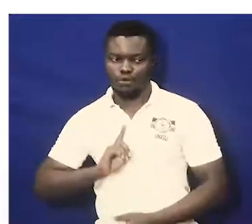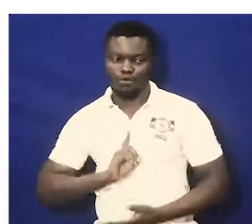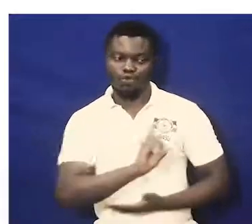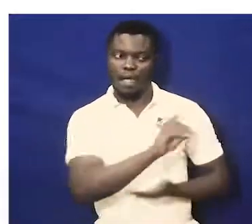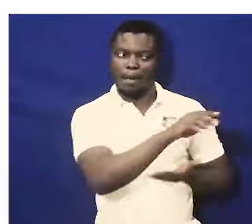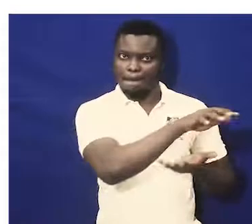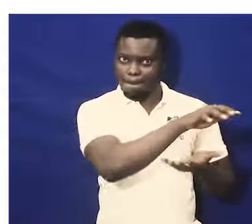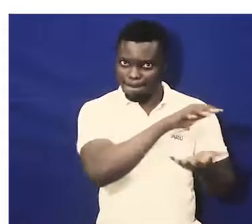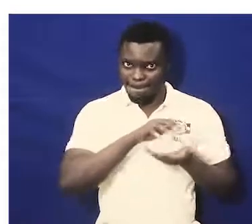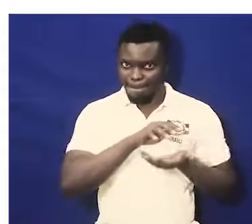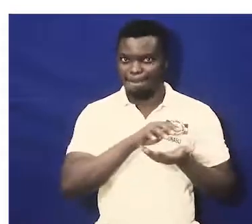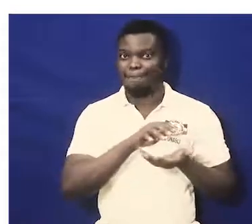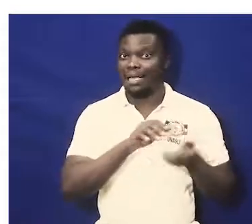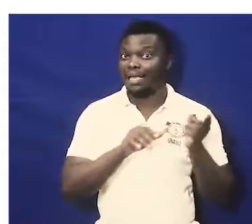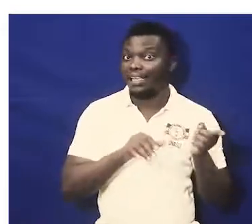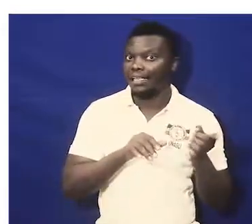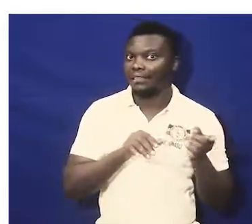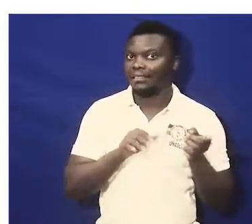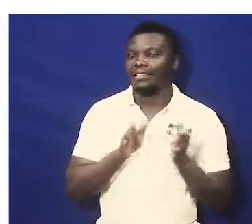retailer.